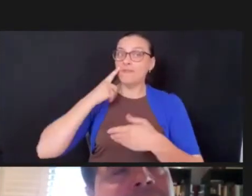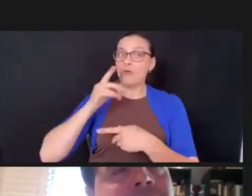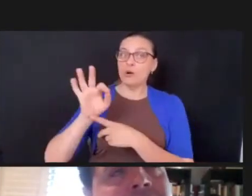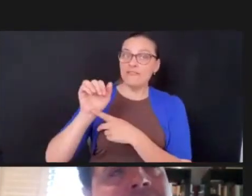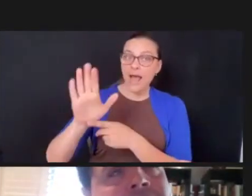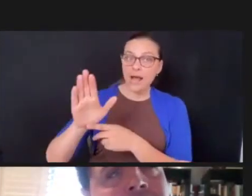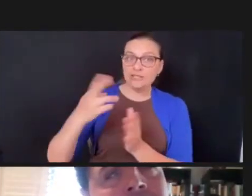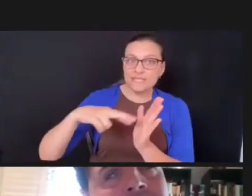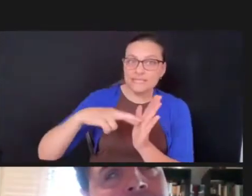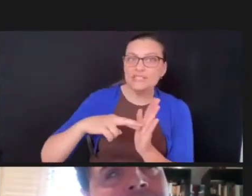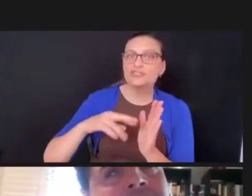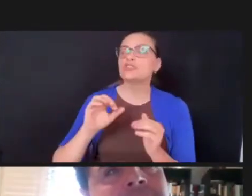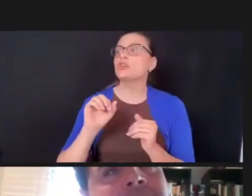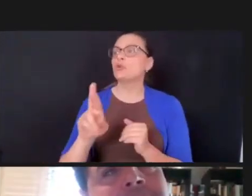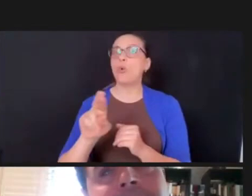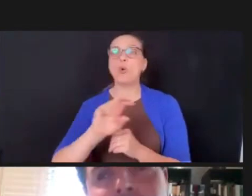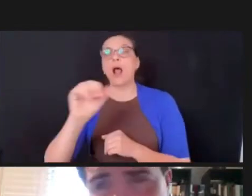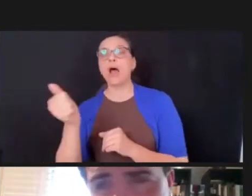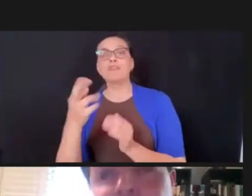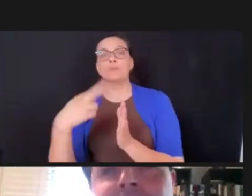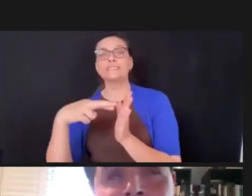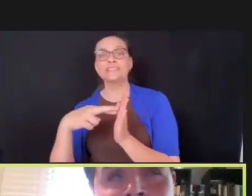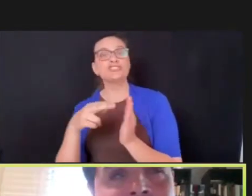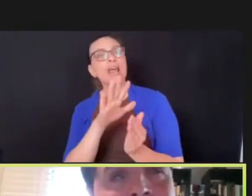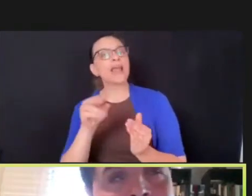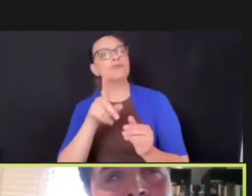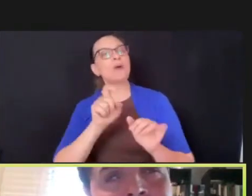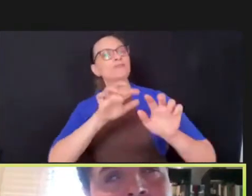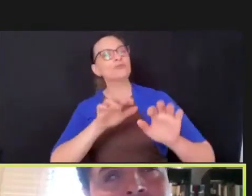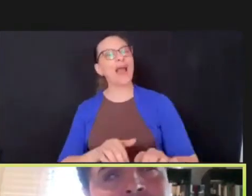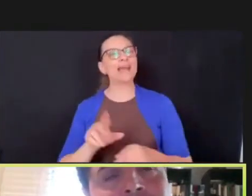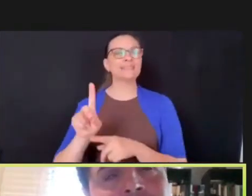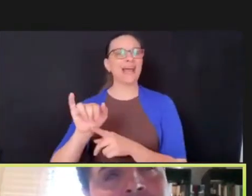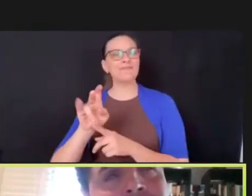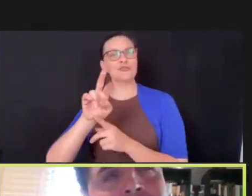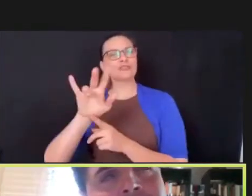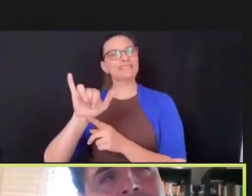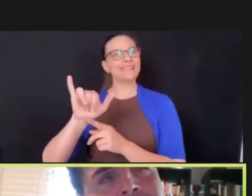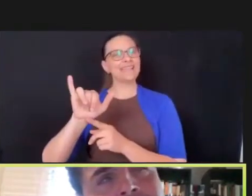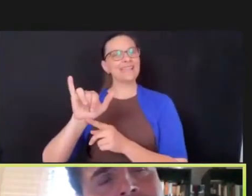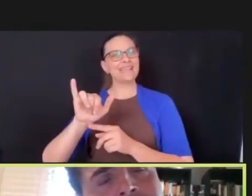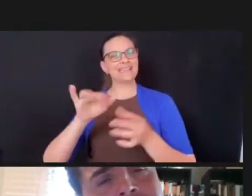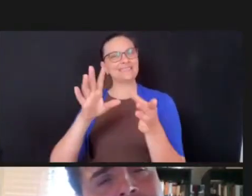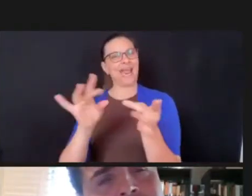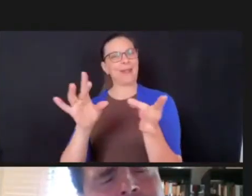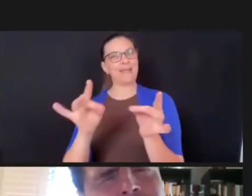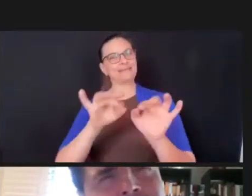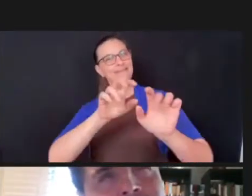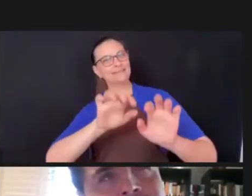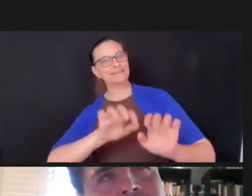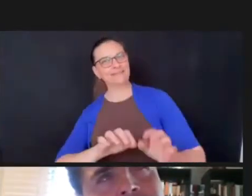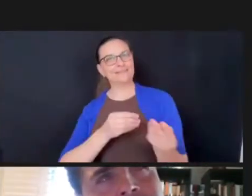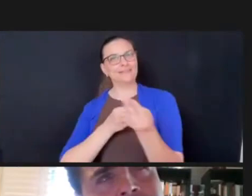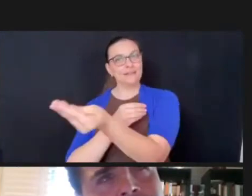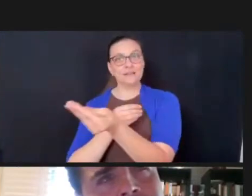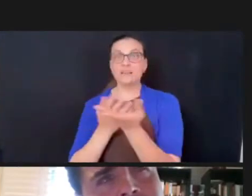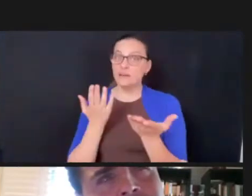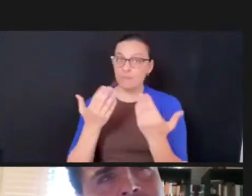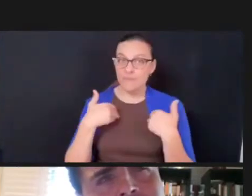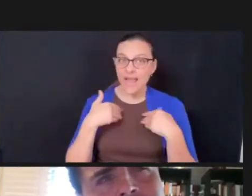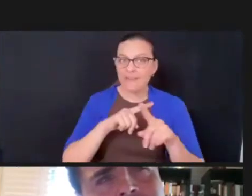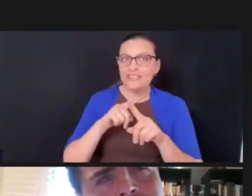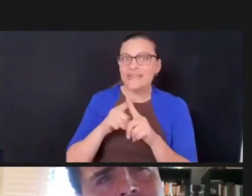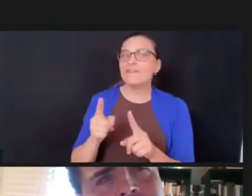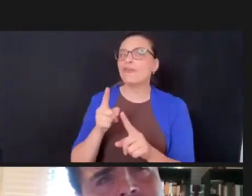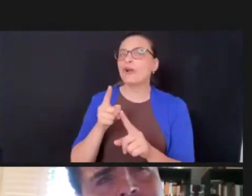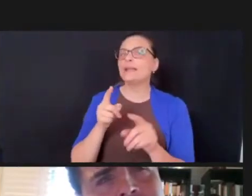other positions, and you have to write a diversity statement. Mhm. And there may be different implications about